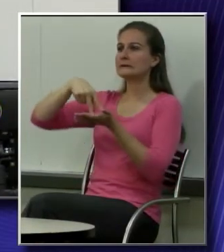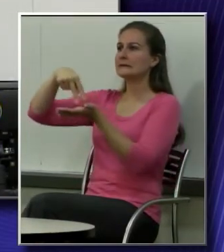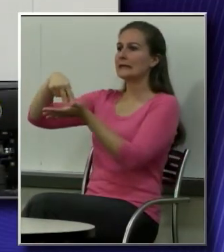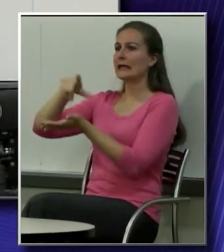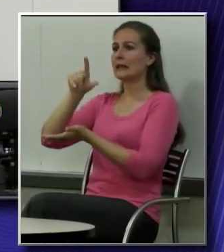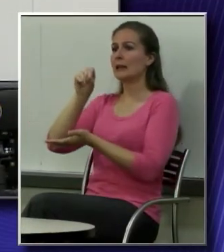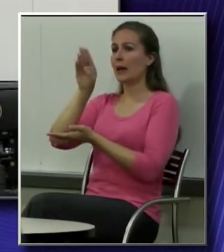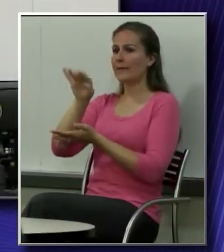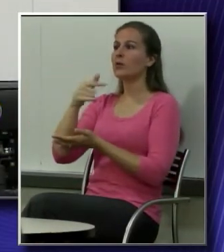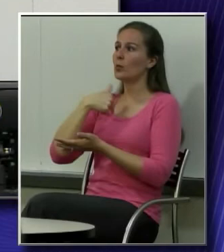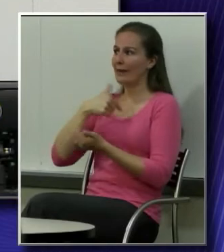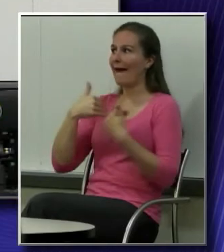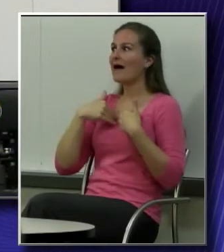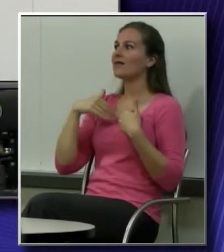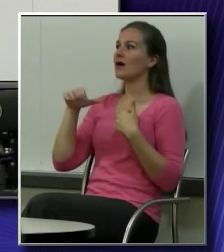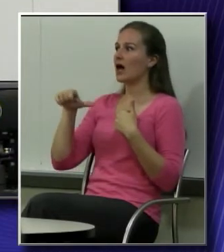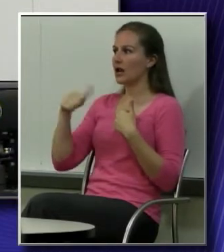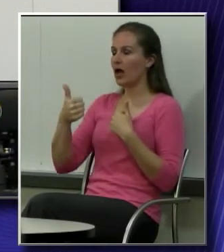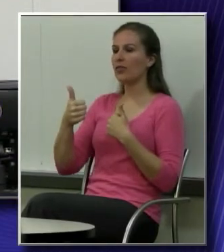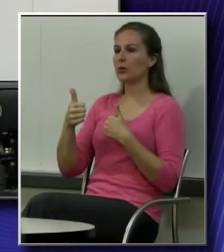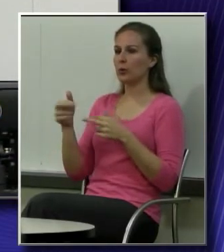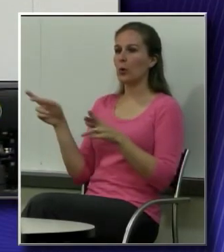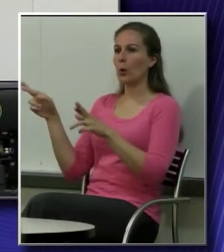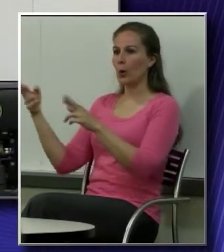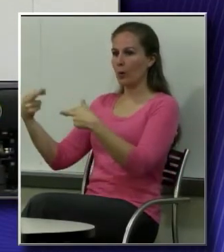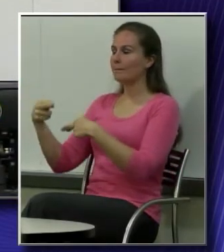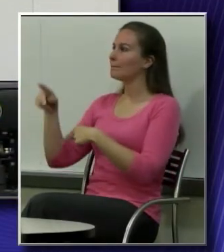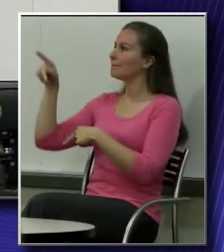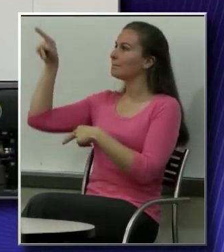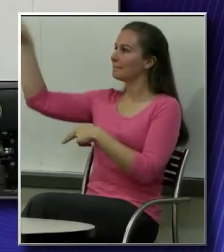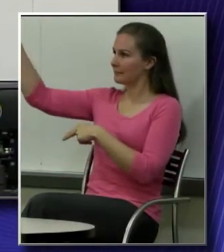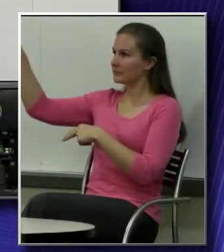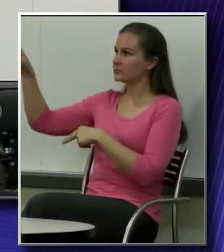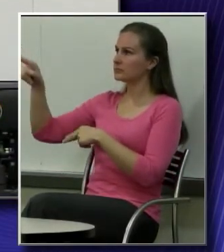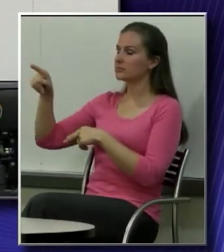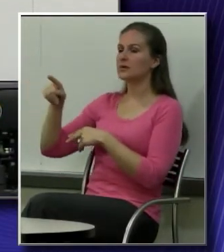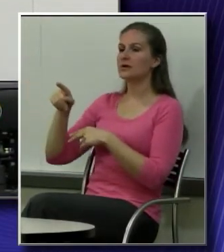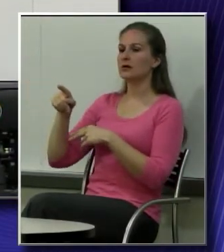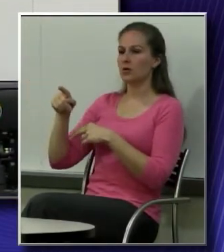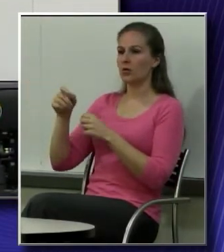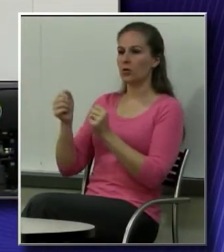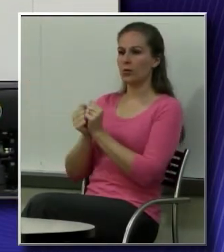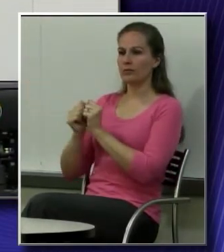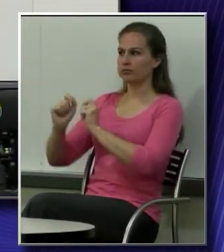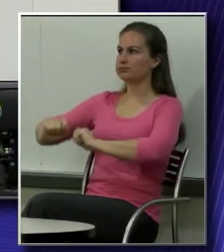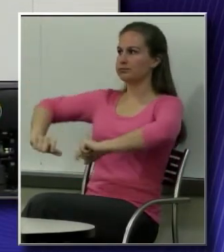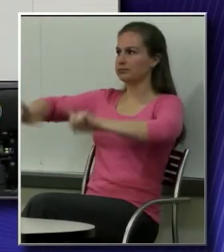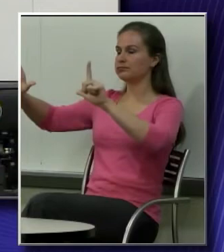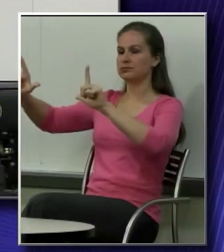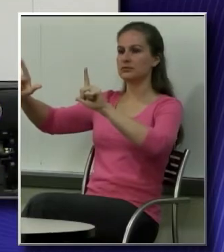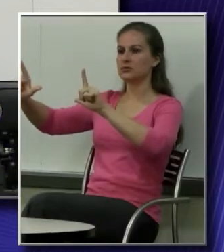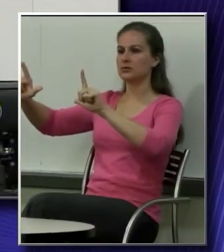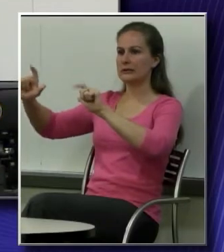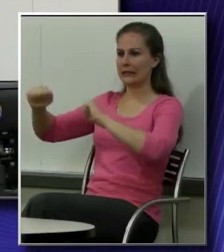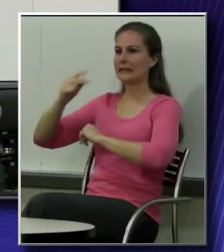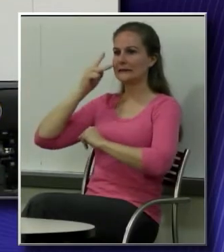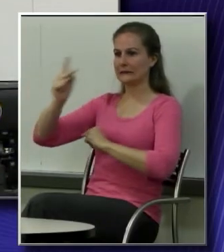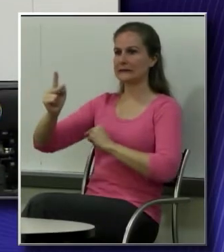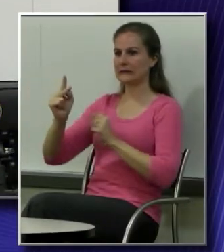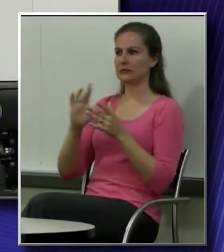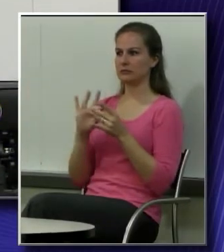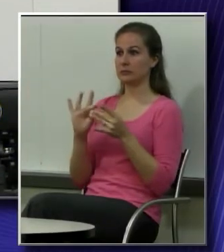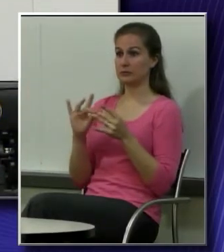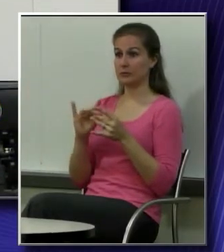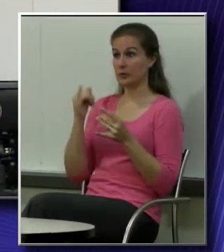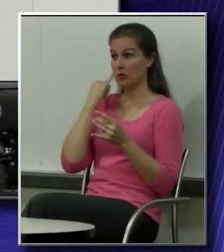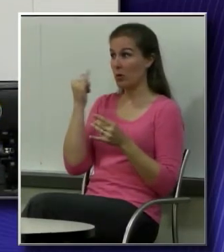live stream is being broadcast in that room. It's directly across the hall, 1221, I believe. If you are, and I see a